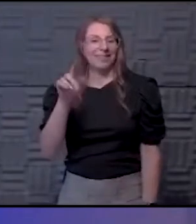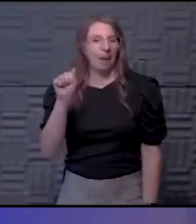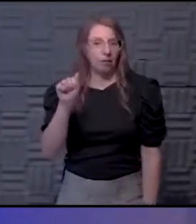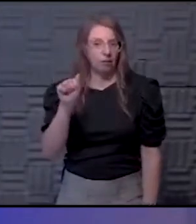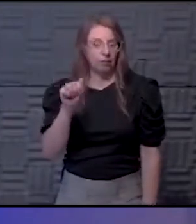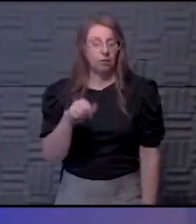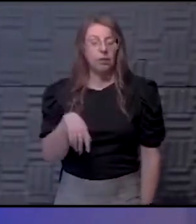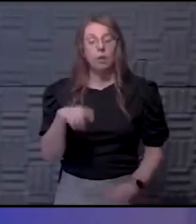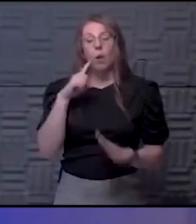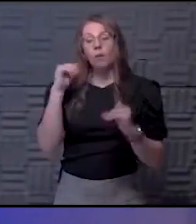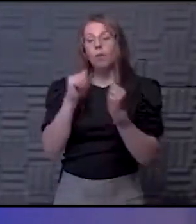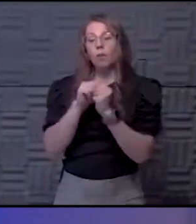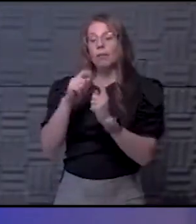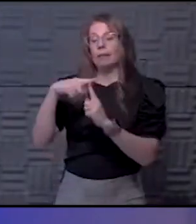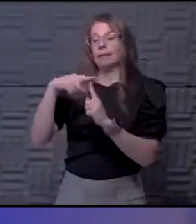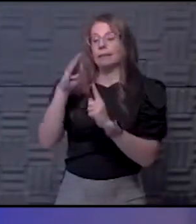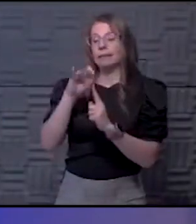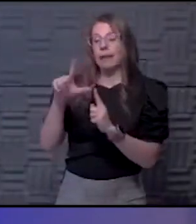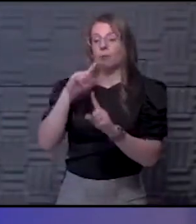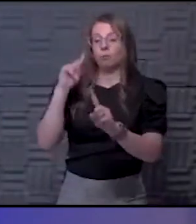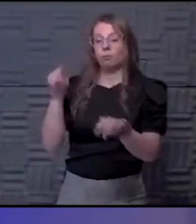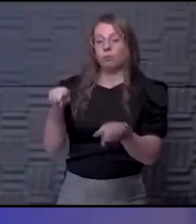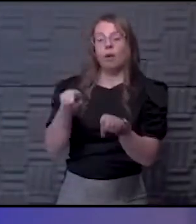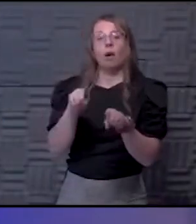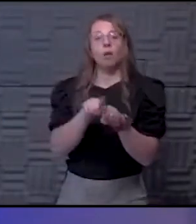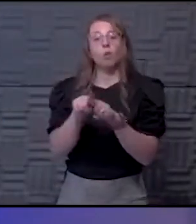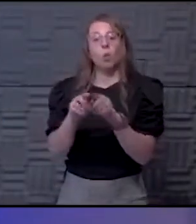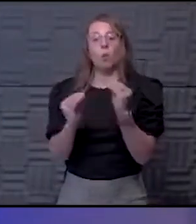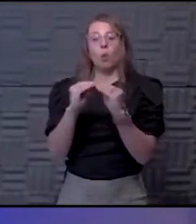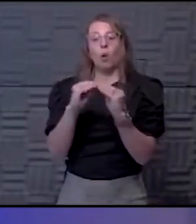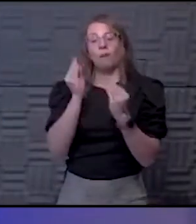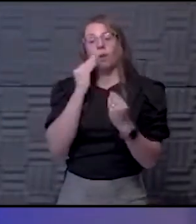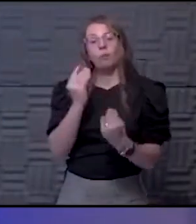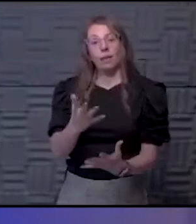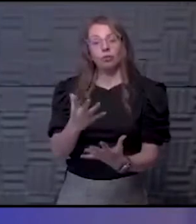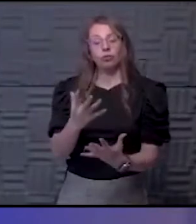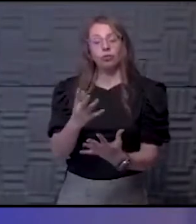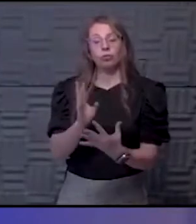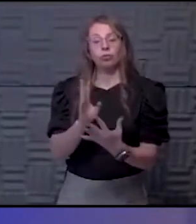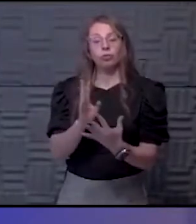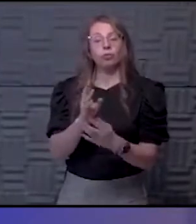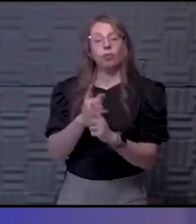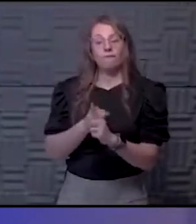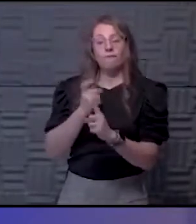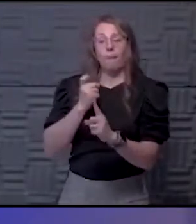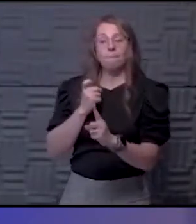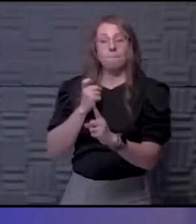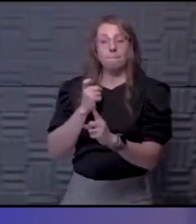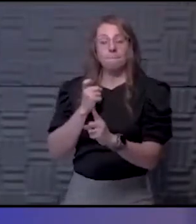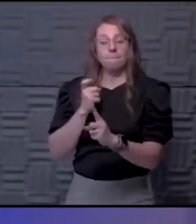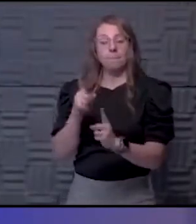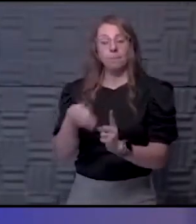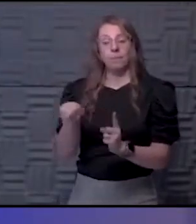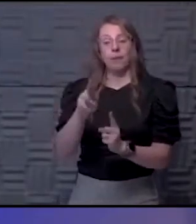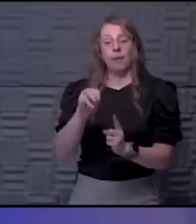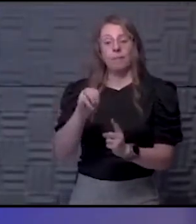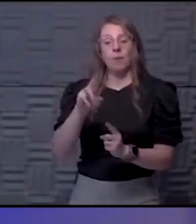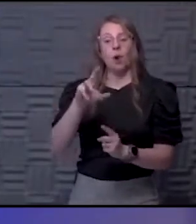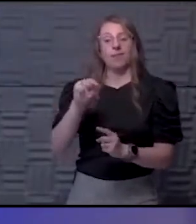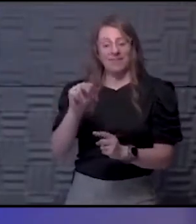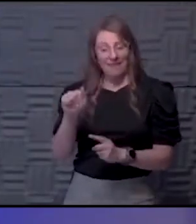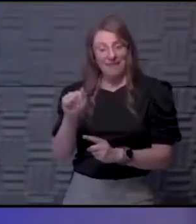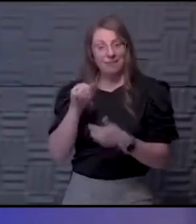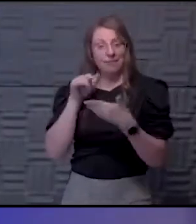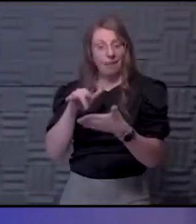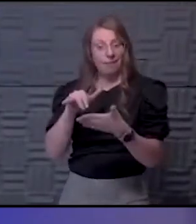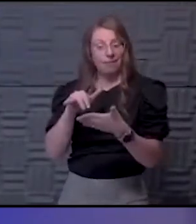with our T-cell responses and more information that we're getting, particularly from these mRNA vaccine